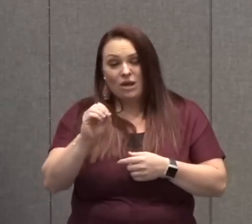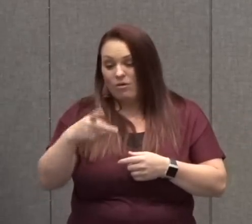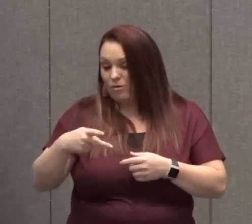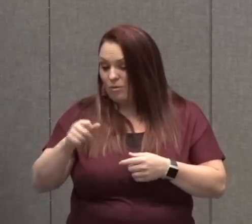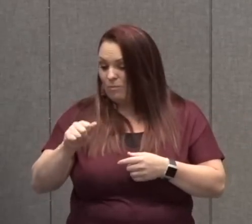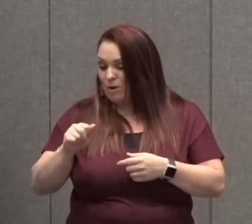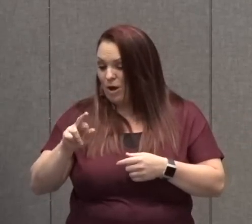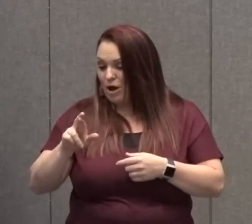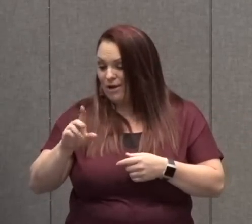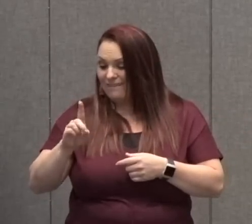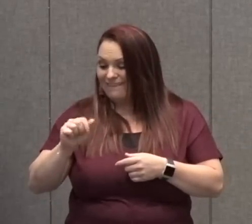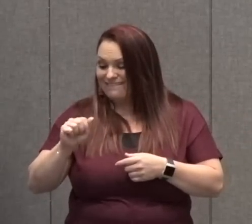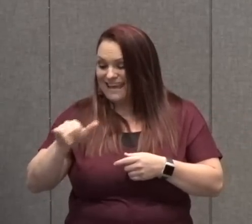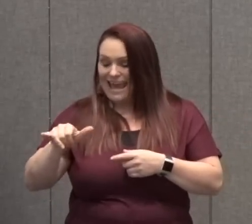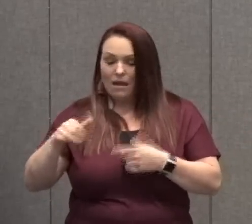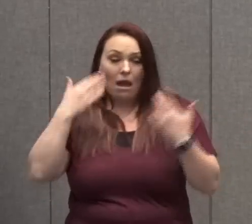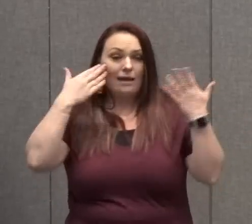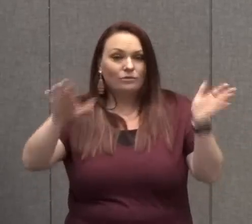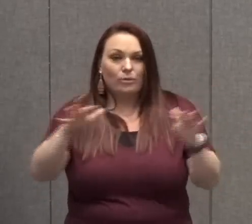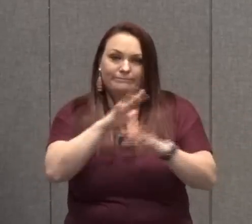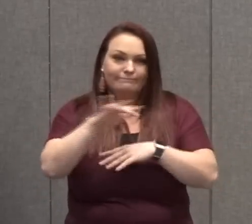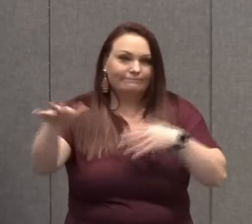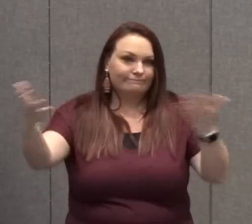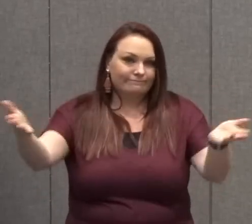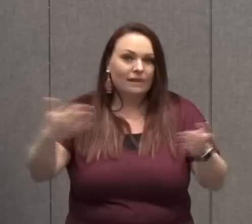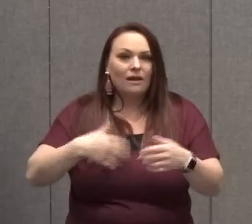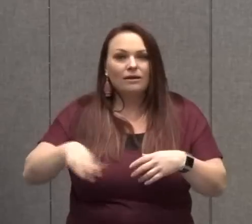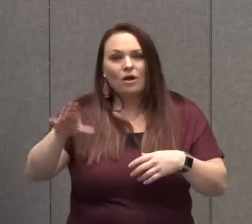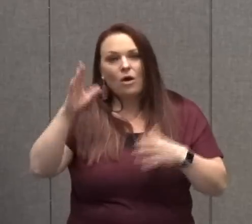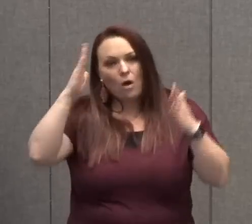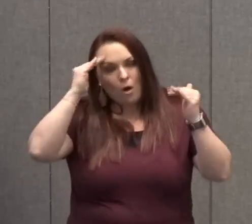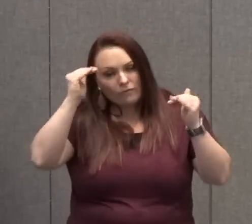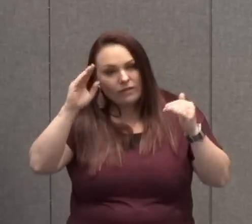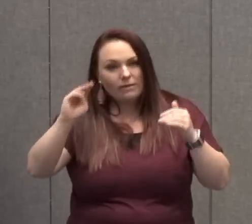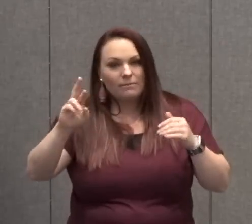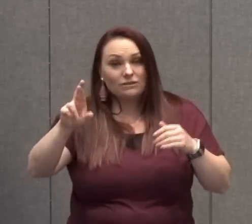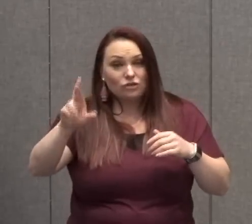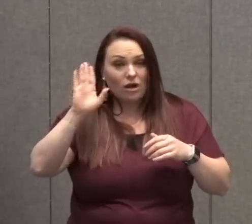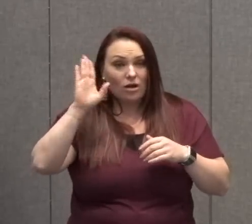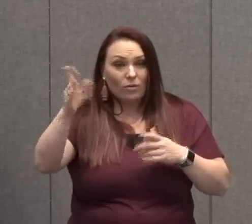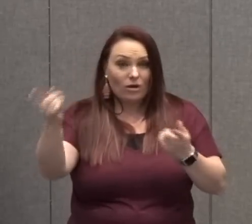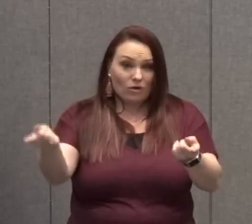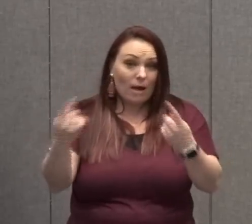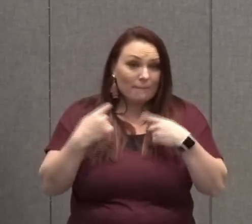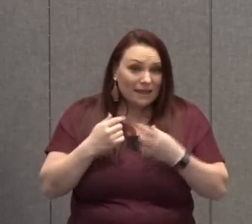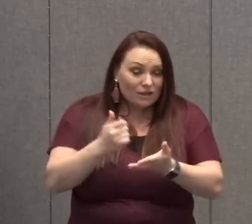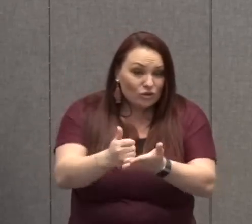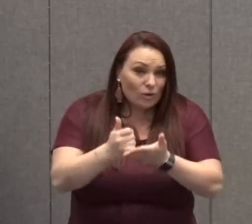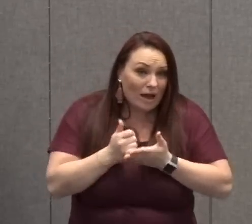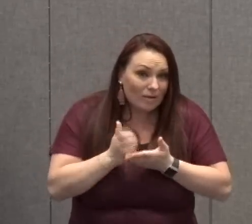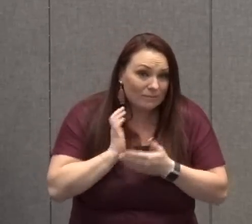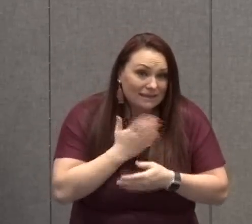is going to come and help us out. I don't know. Yeah. All right. Let's welcome Mr. R guys. Yay.